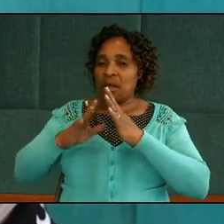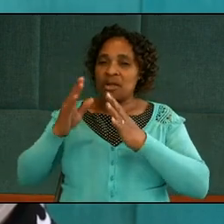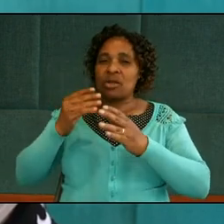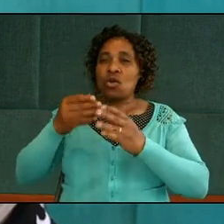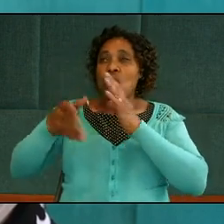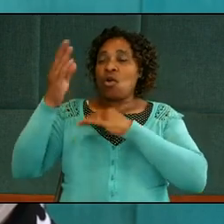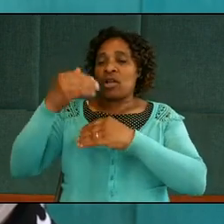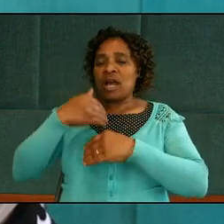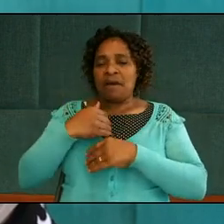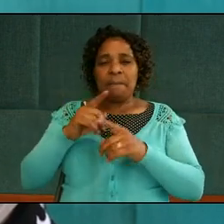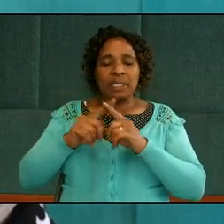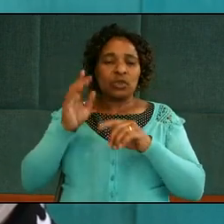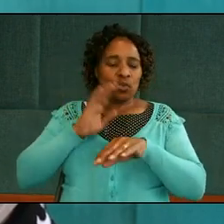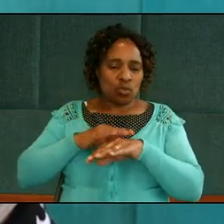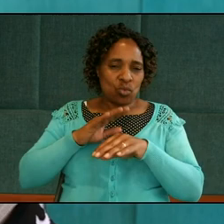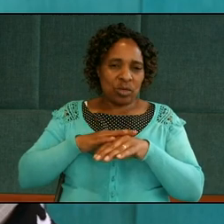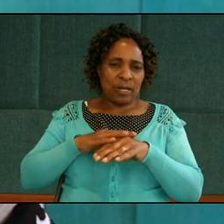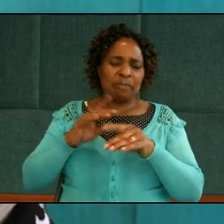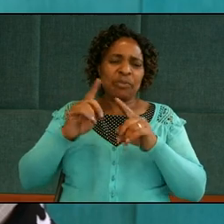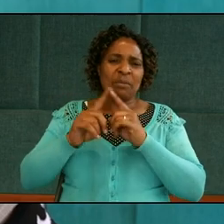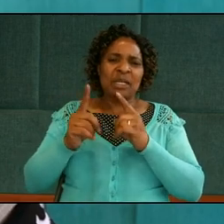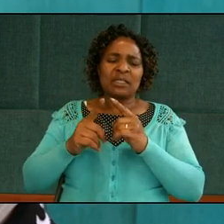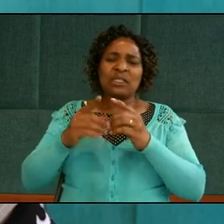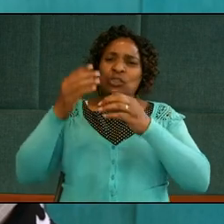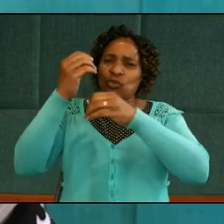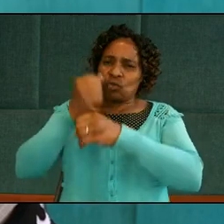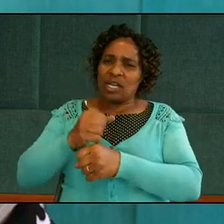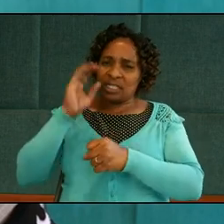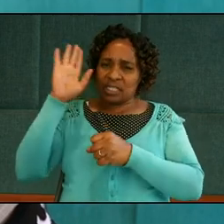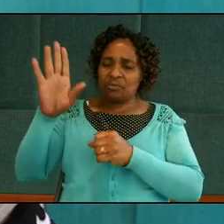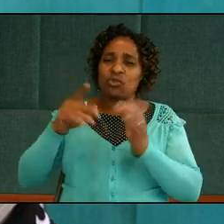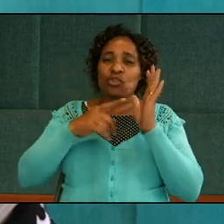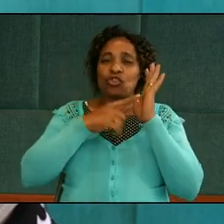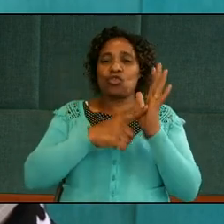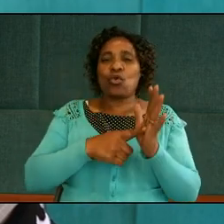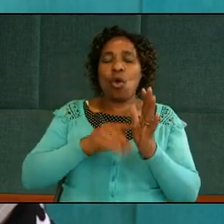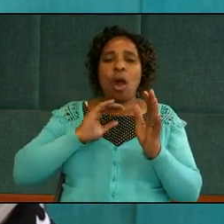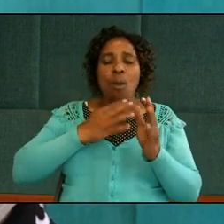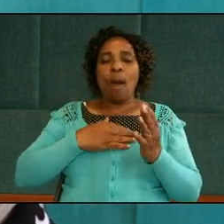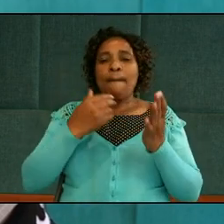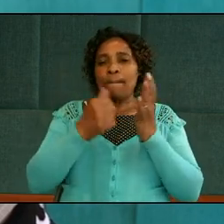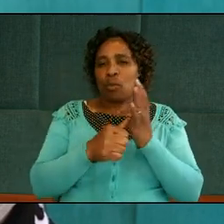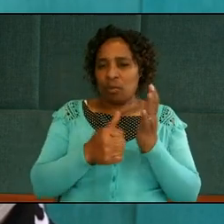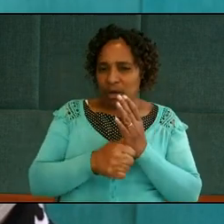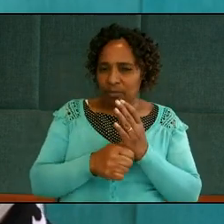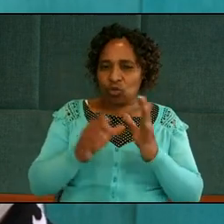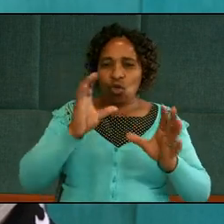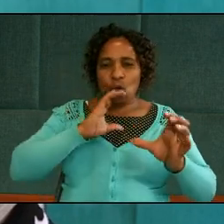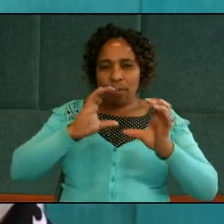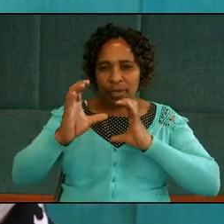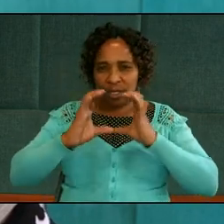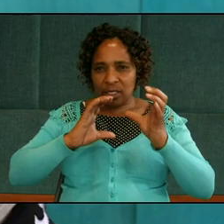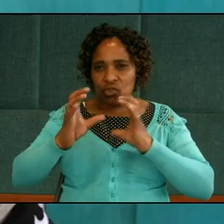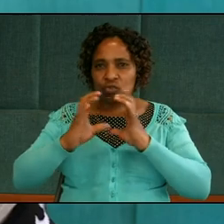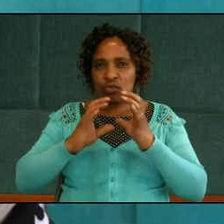but we know they're good. But for us to trust him, we have to show him our problems, which means communication